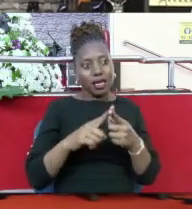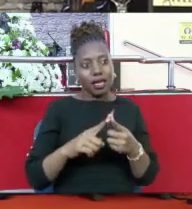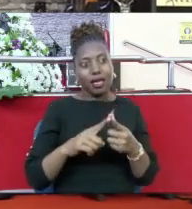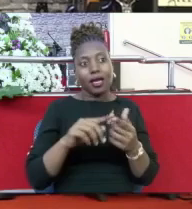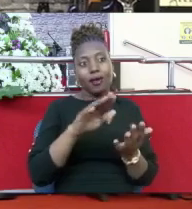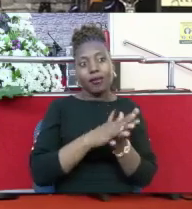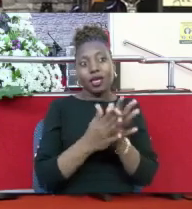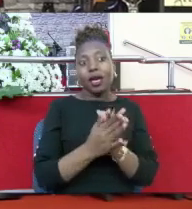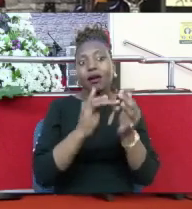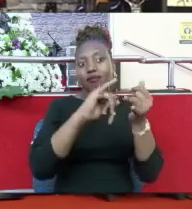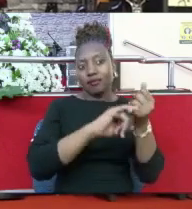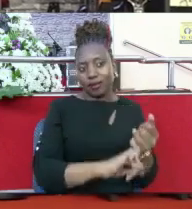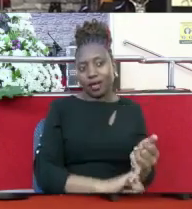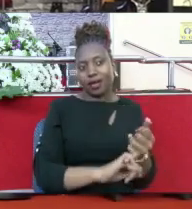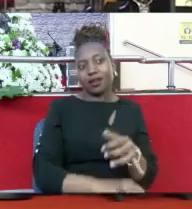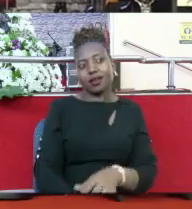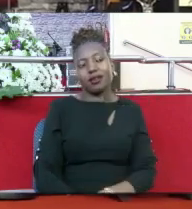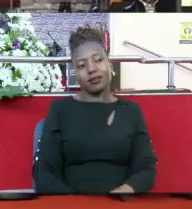continue.